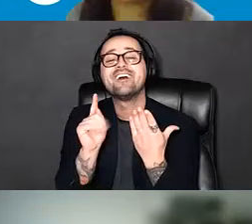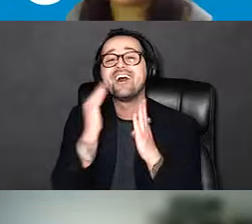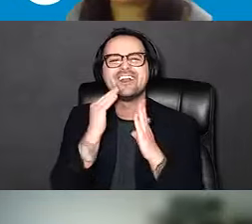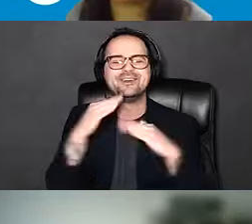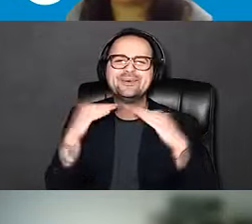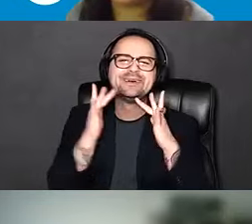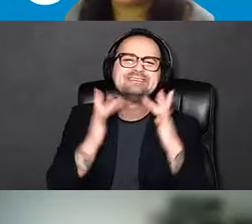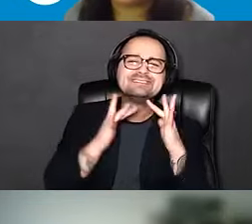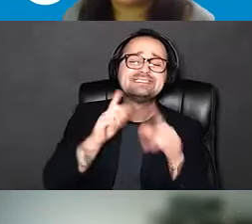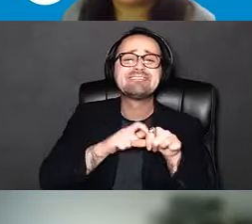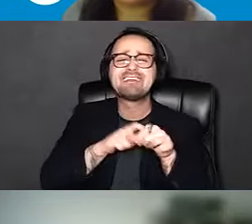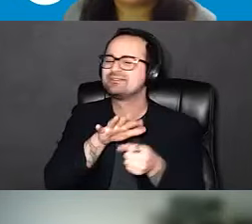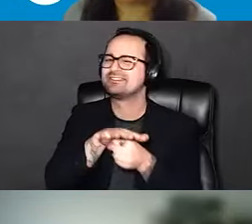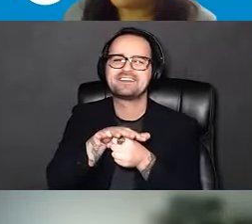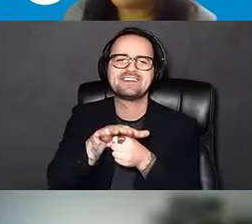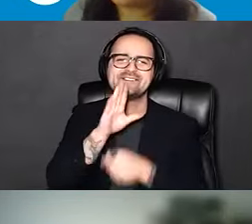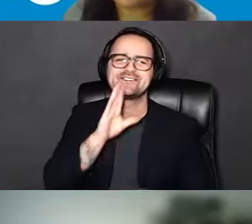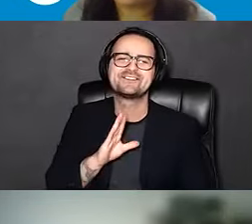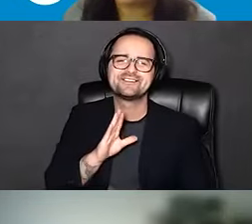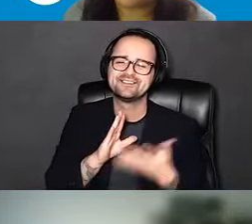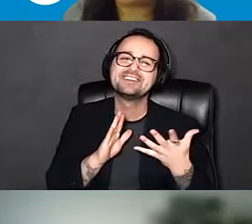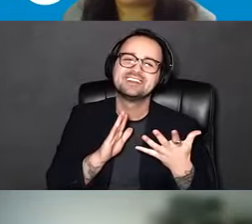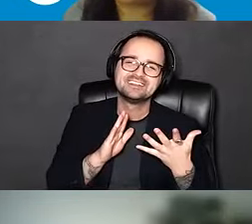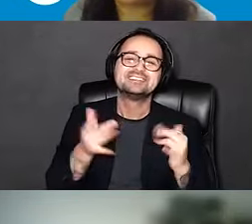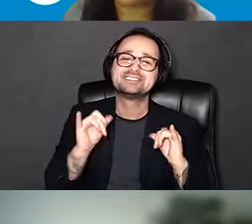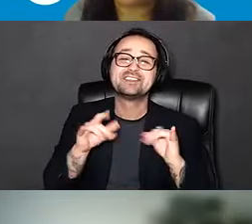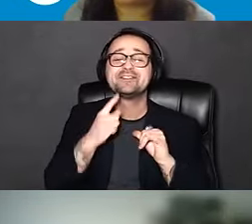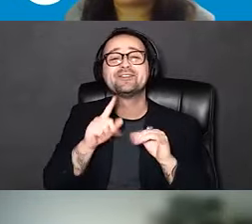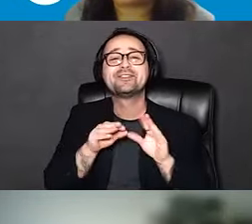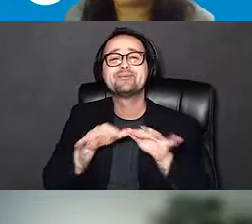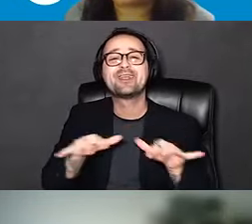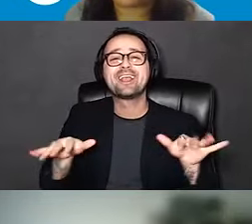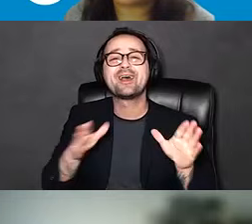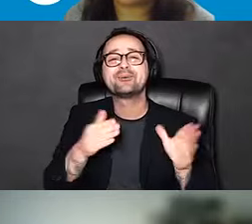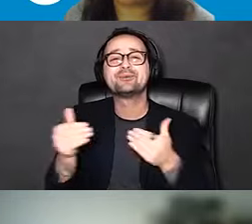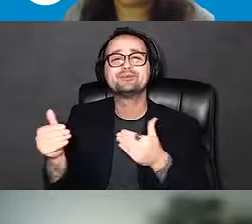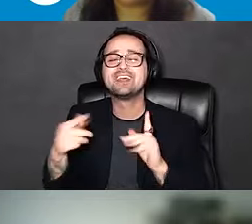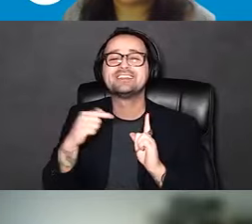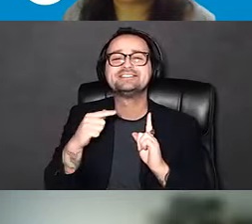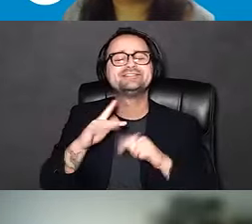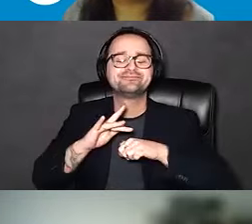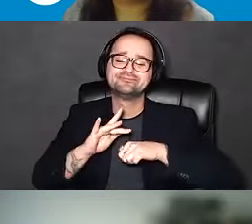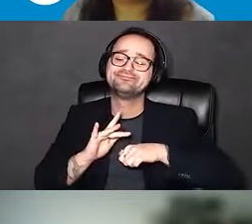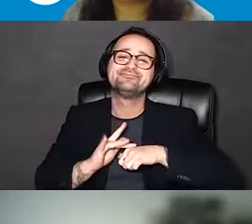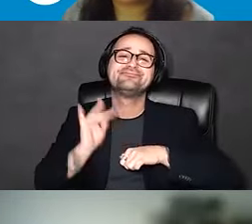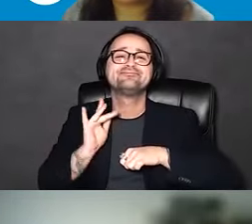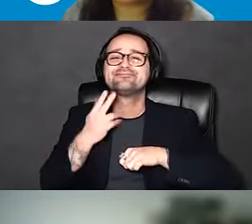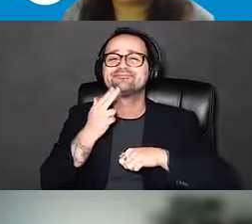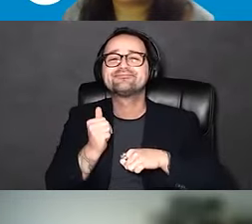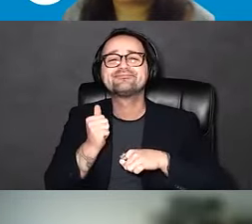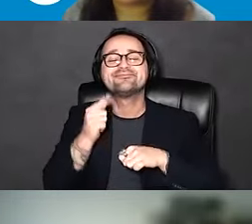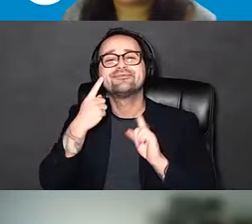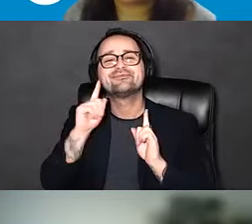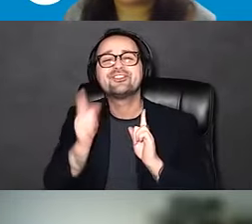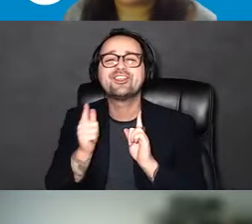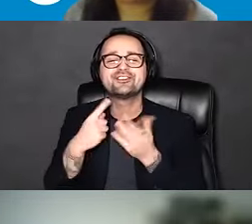Enough time. It's never enough time in breakout rooms. That was just a taste of, I think, a further discussion that